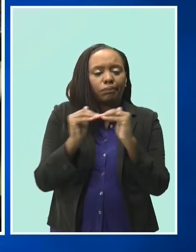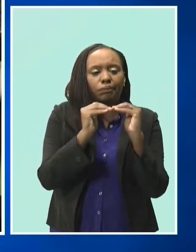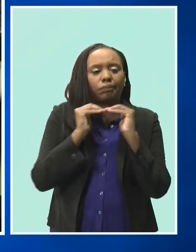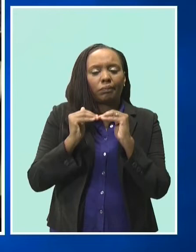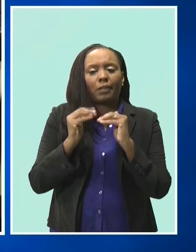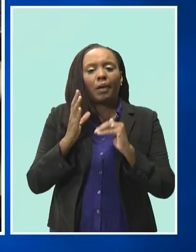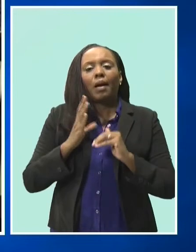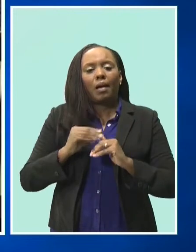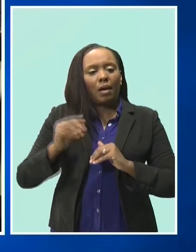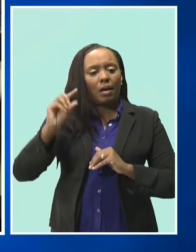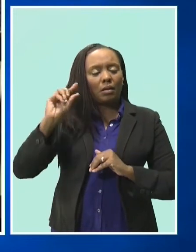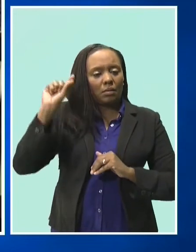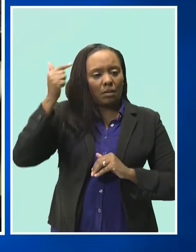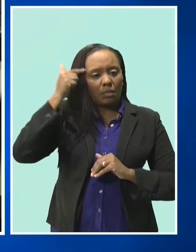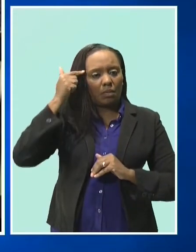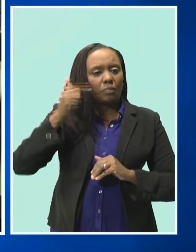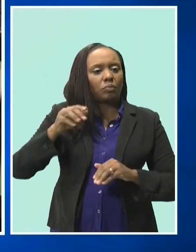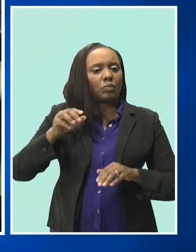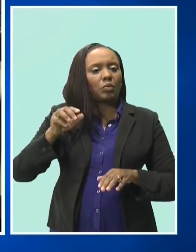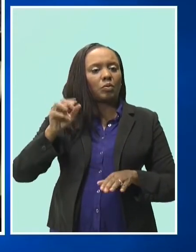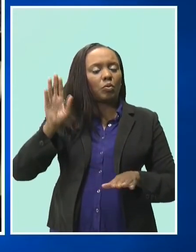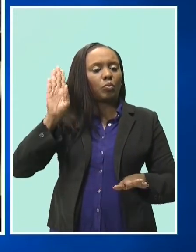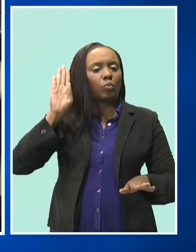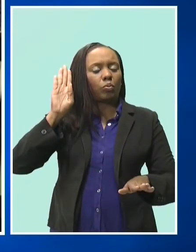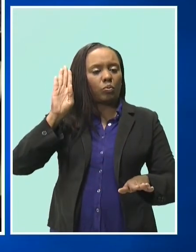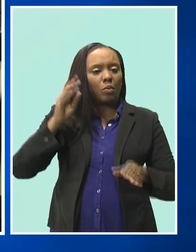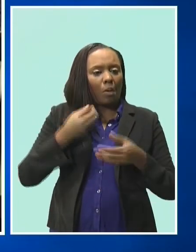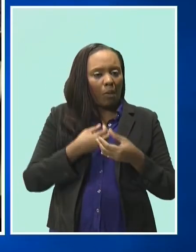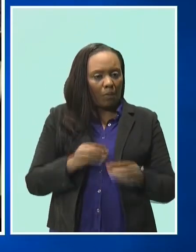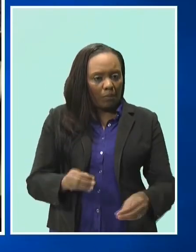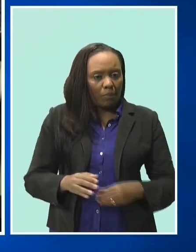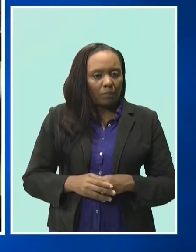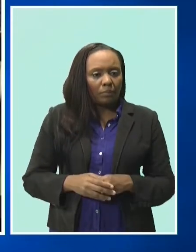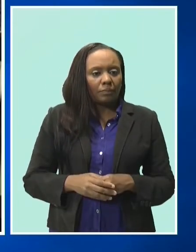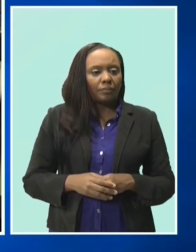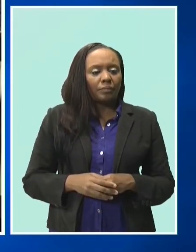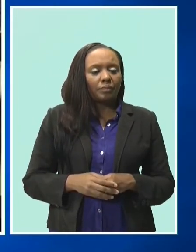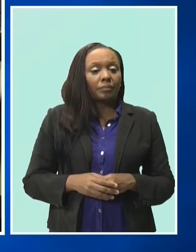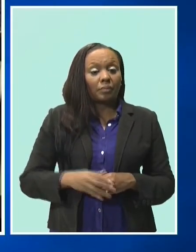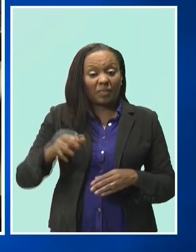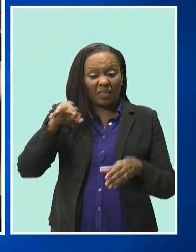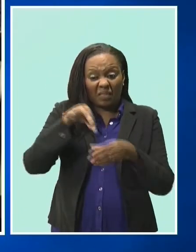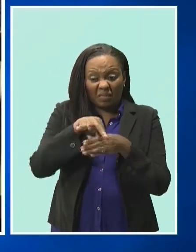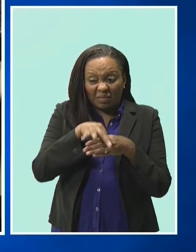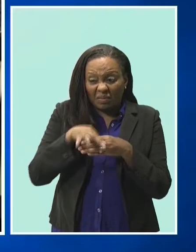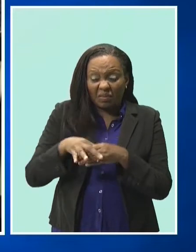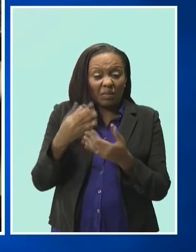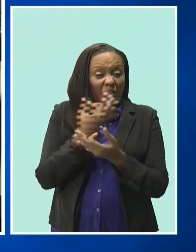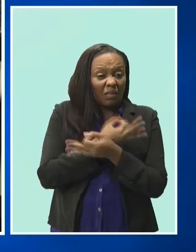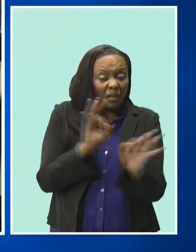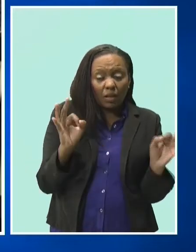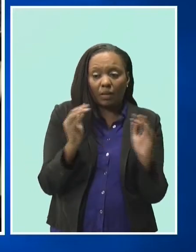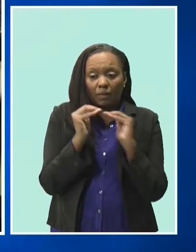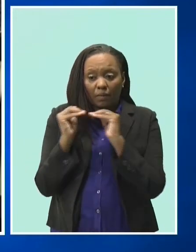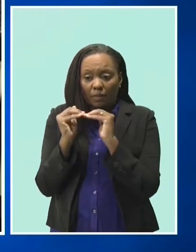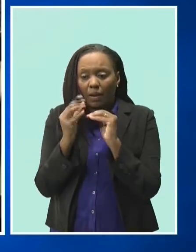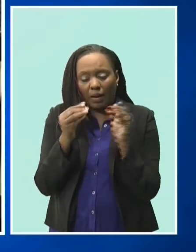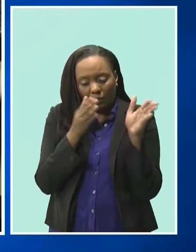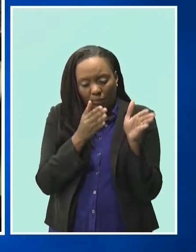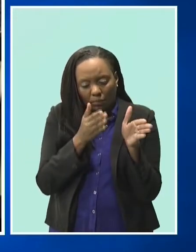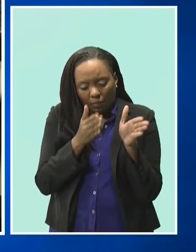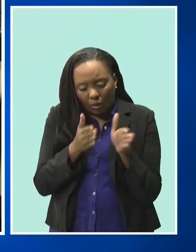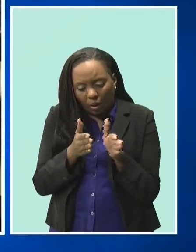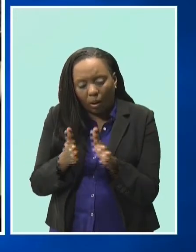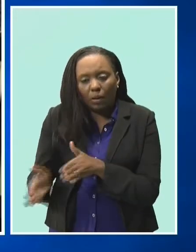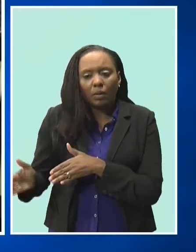sworn into office. The general and regional elections were free, fair, and orderly.